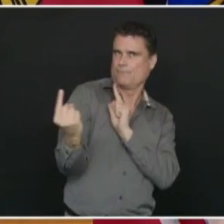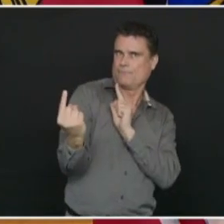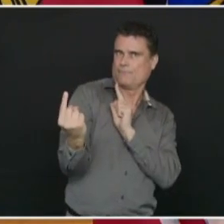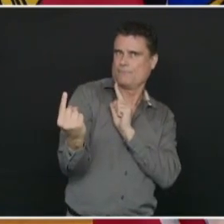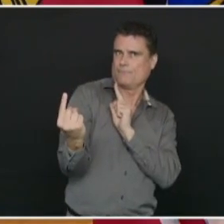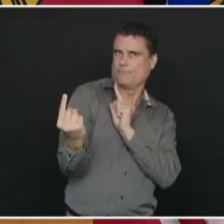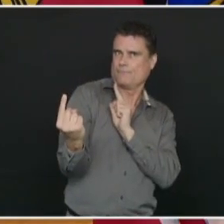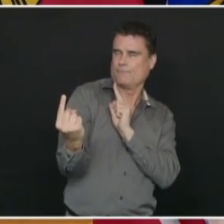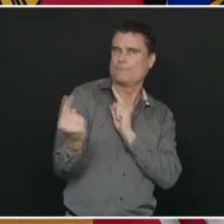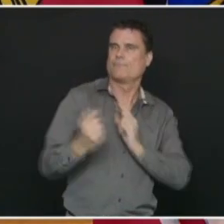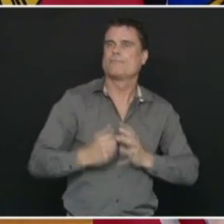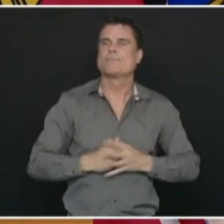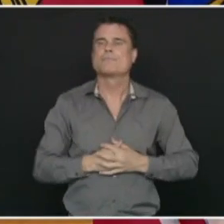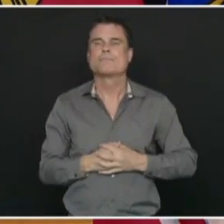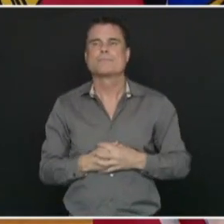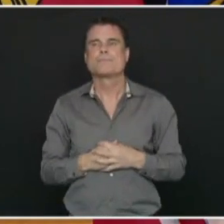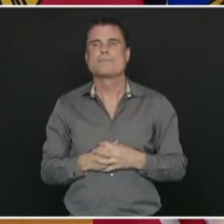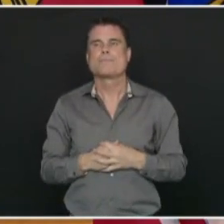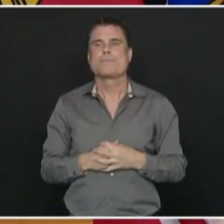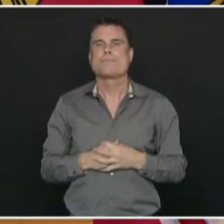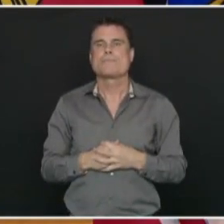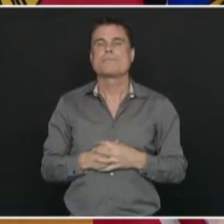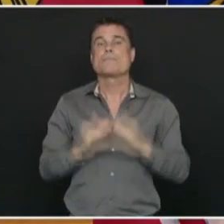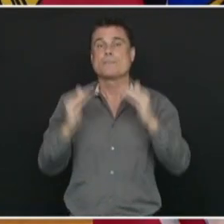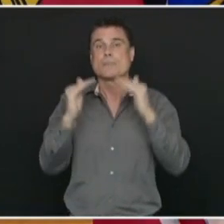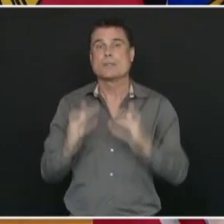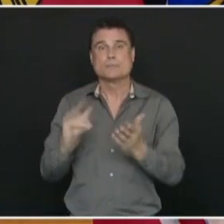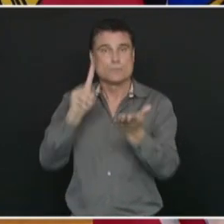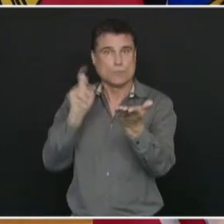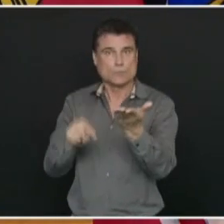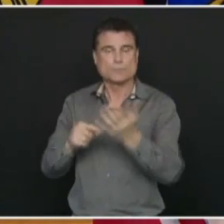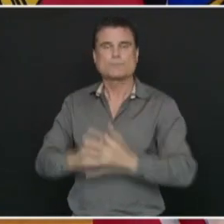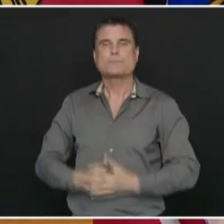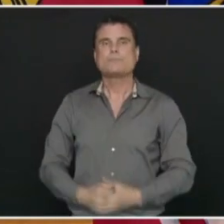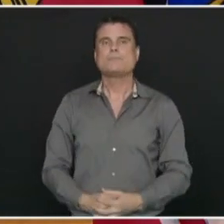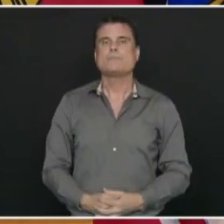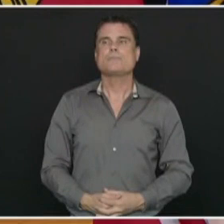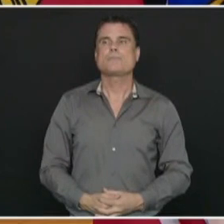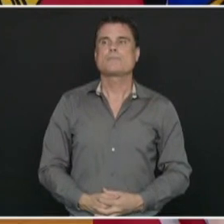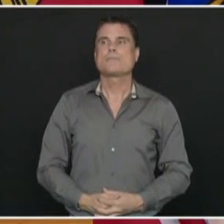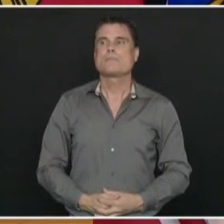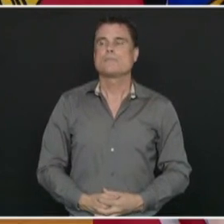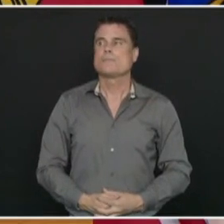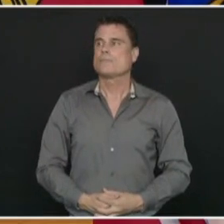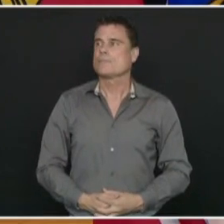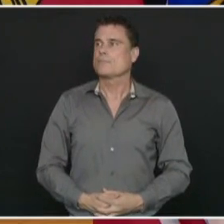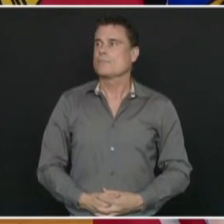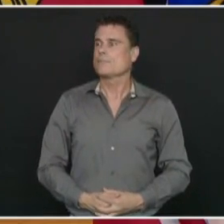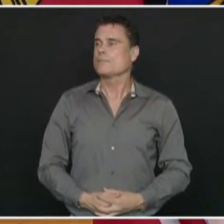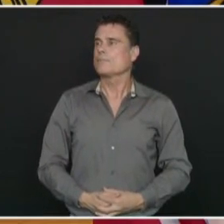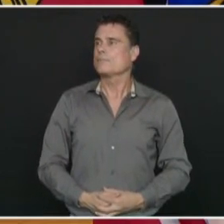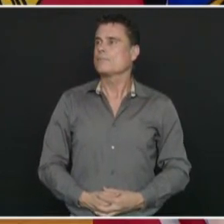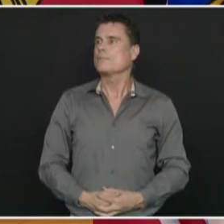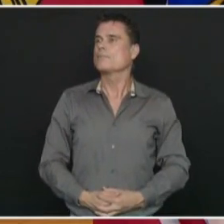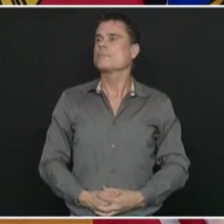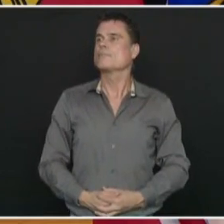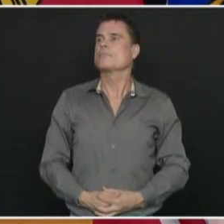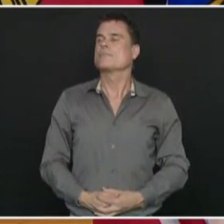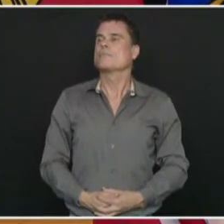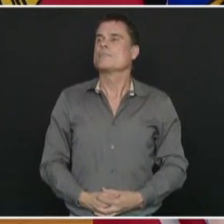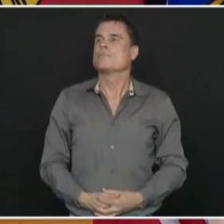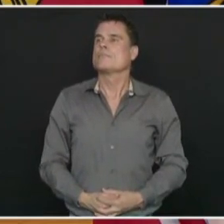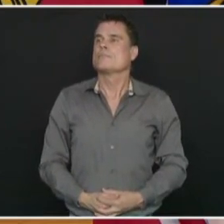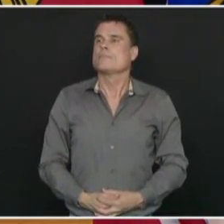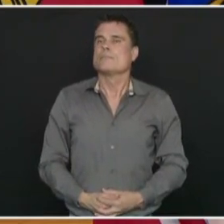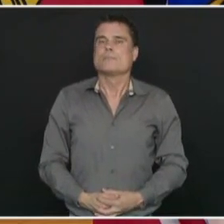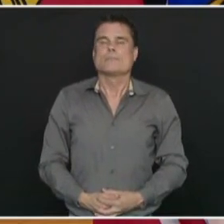them have been hospitalized. And I say it again, people in their 20s and 30s are not immune to having severe illness with this. And we've